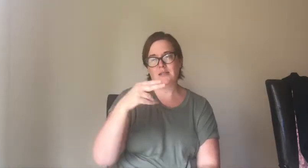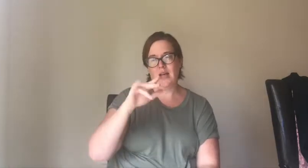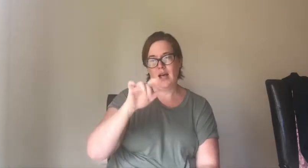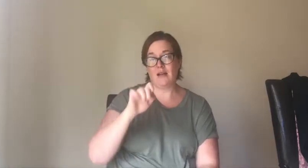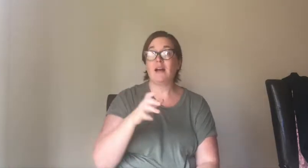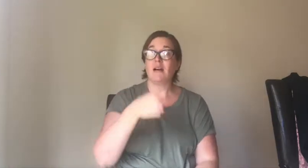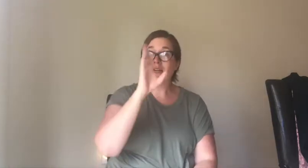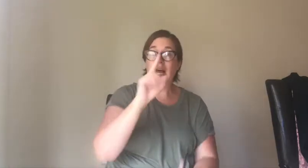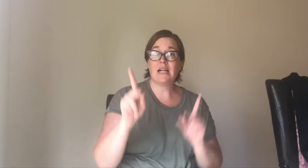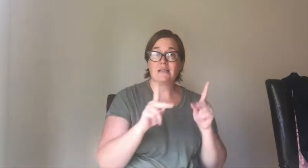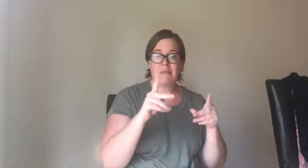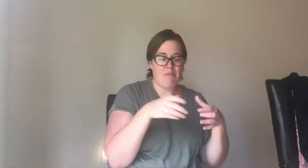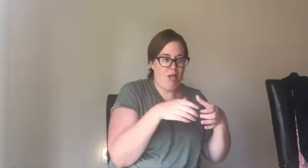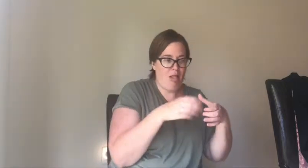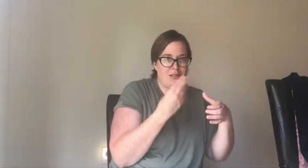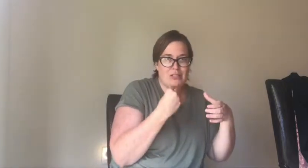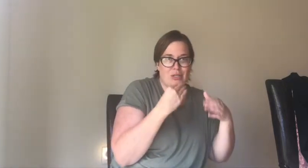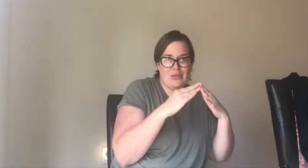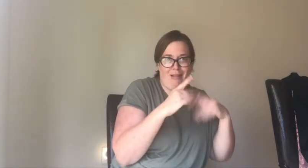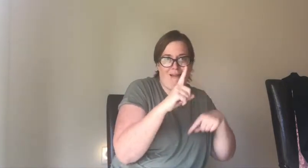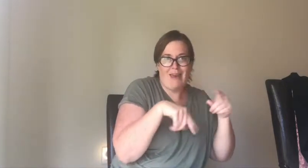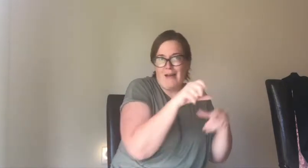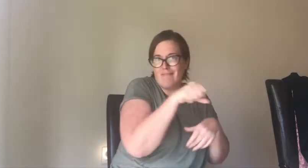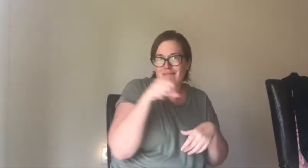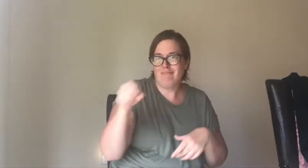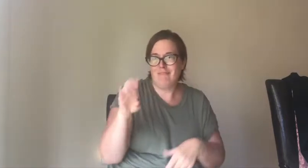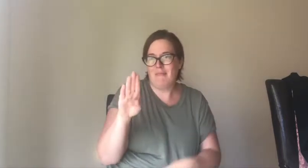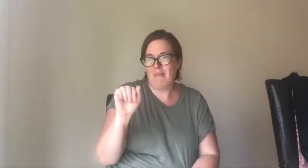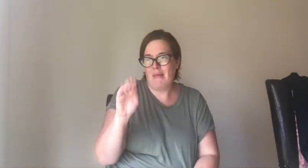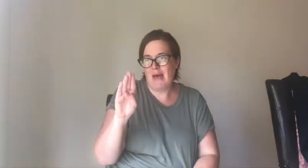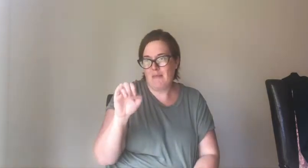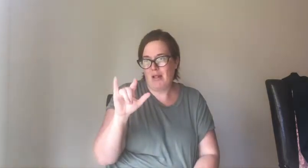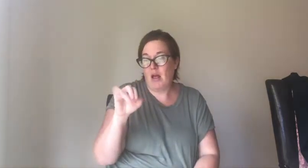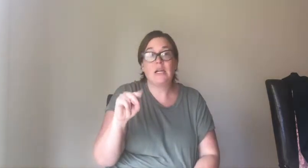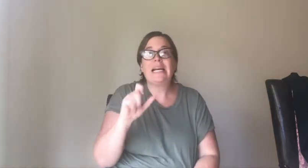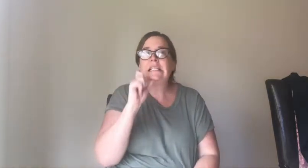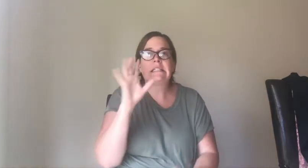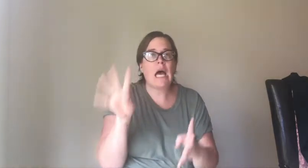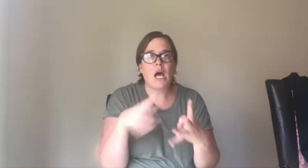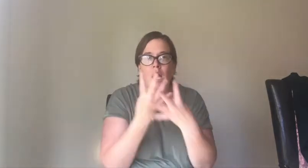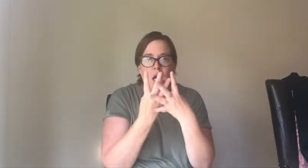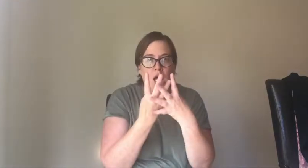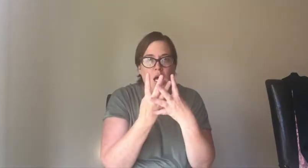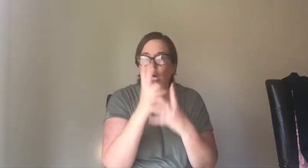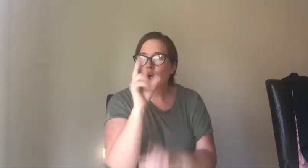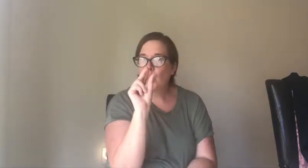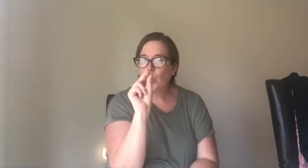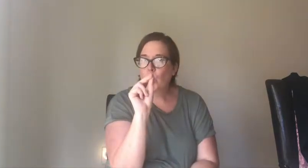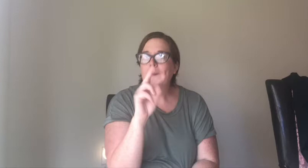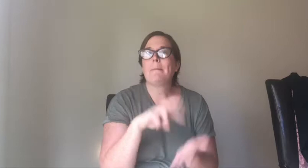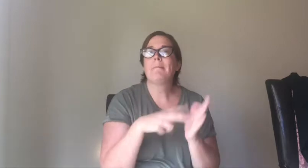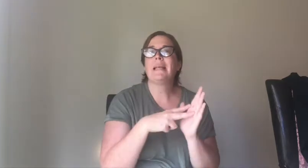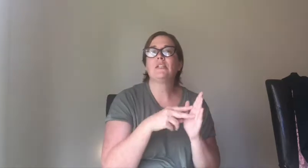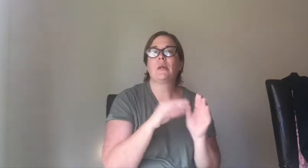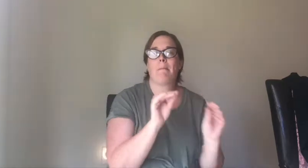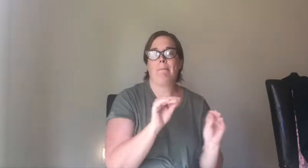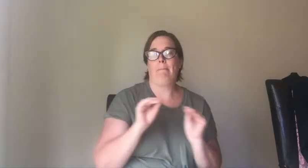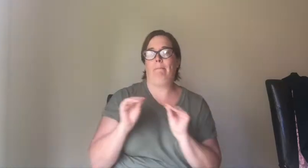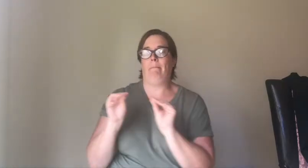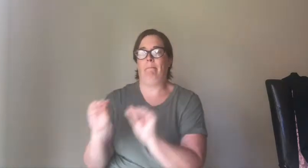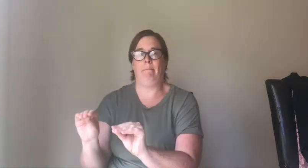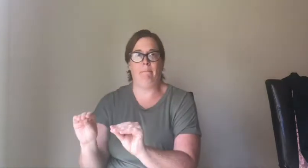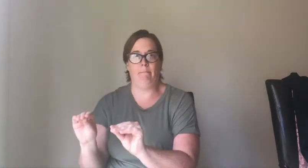as the people of God, even when everything else in society around them wants to snuff it out and get rid of it? Daniel, in a sense,